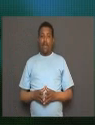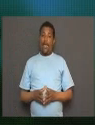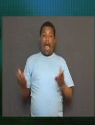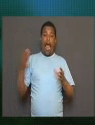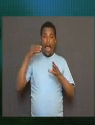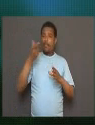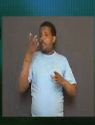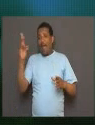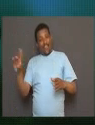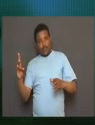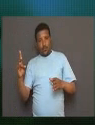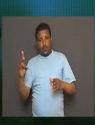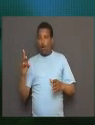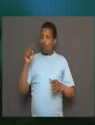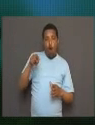Ababa and